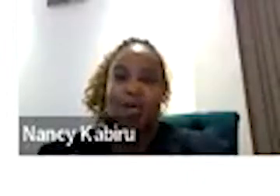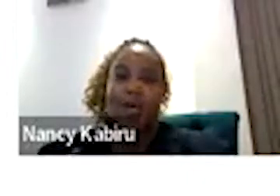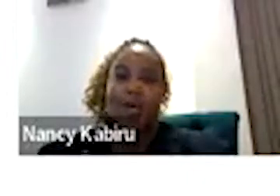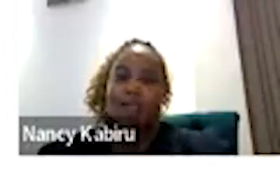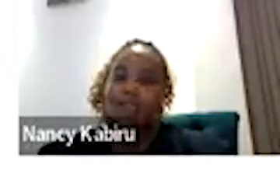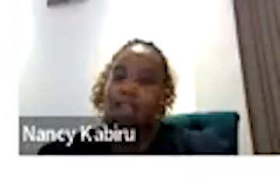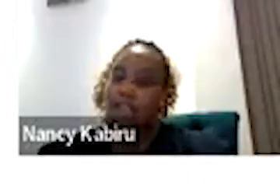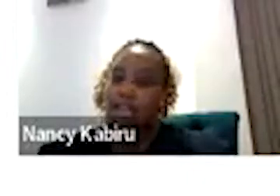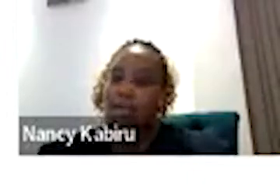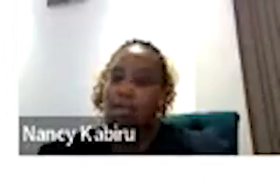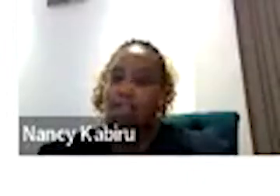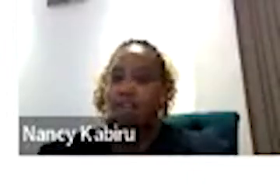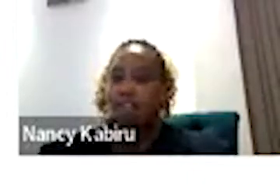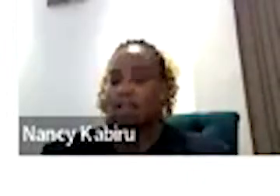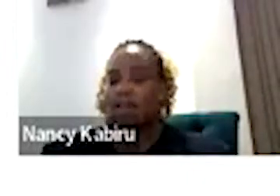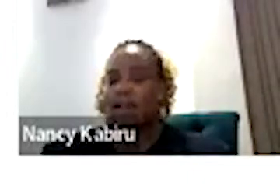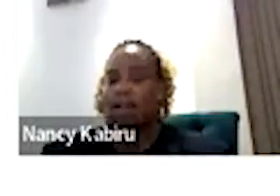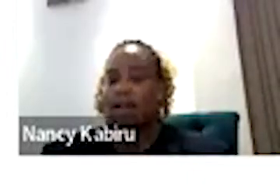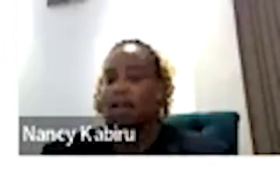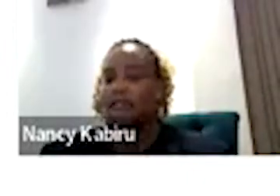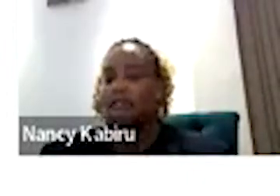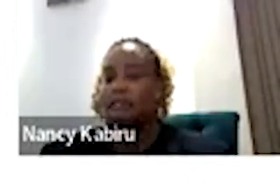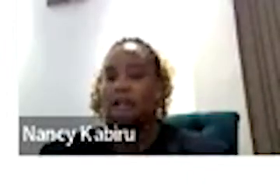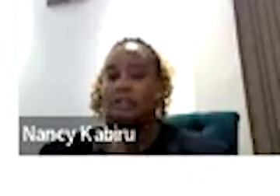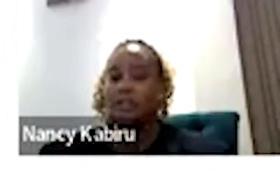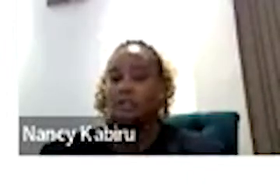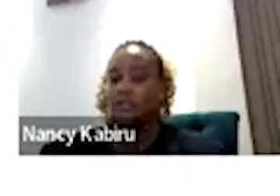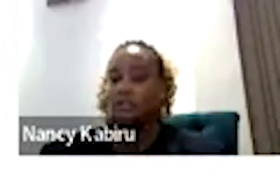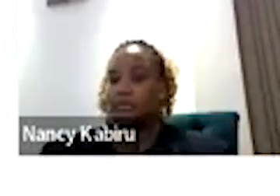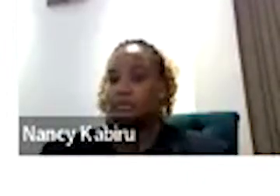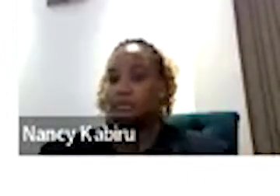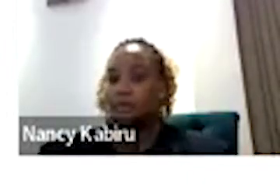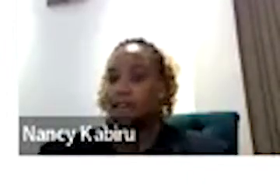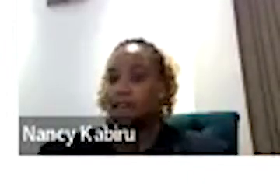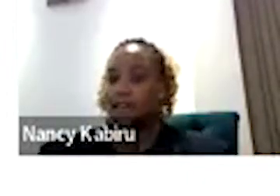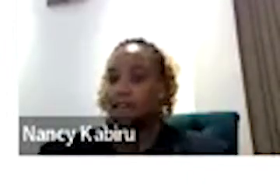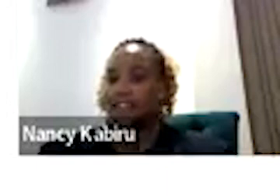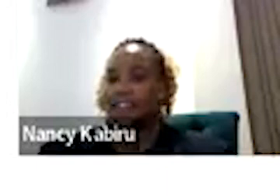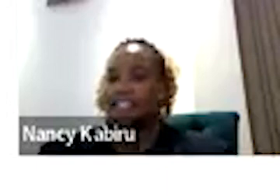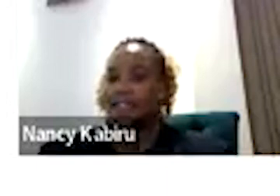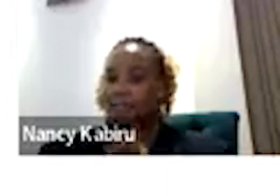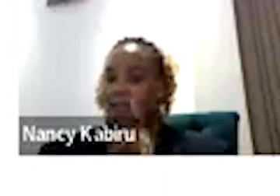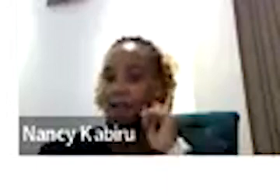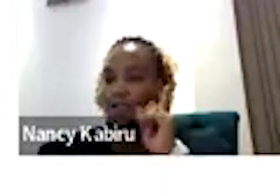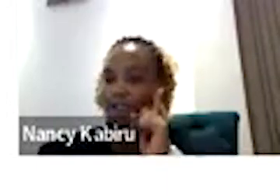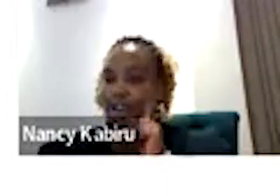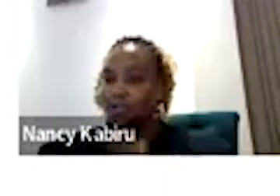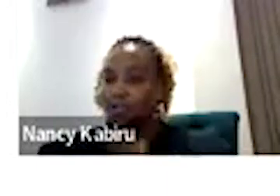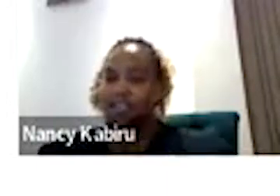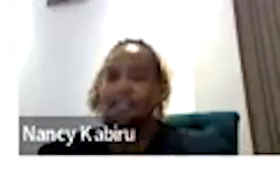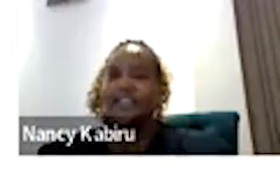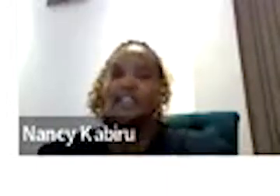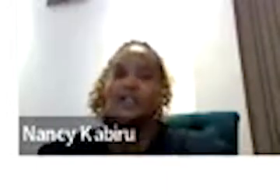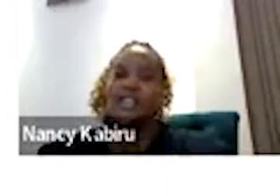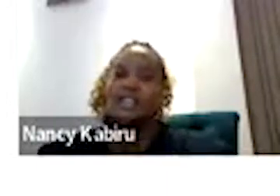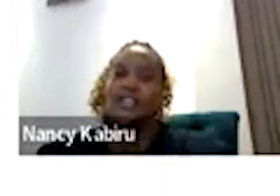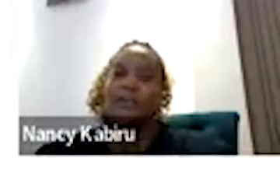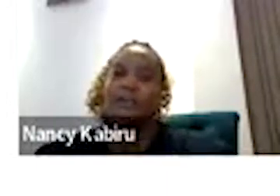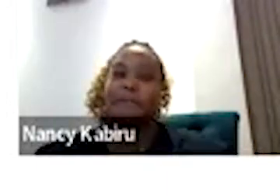environment. So when you feel sad, please don't say, I have depression, okay? Just be out of that